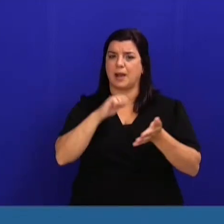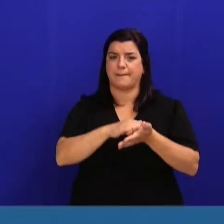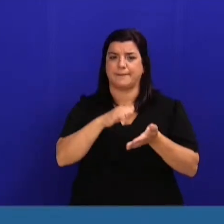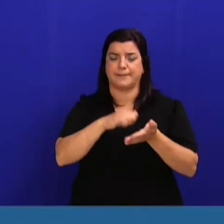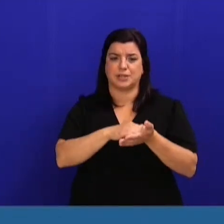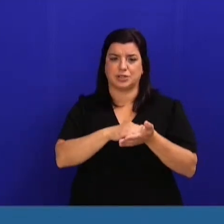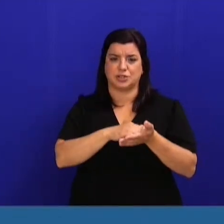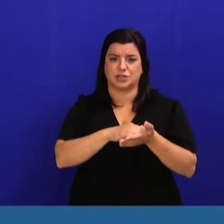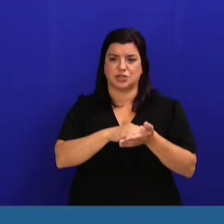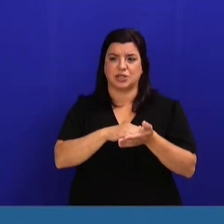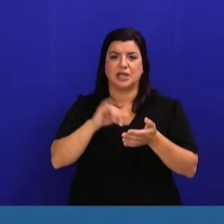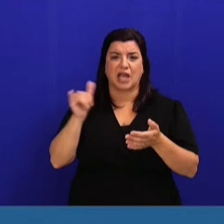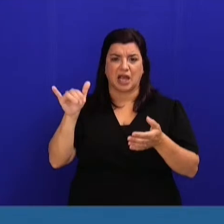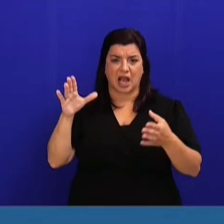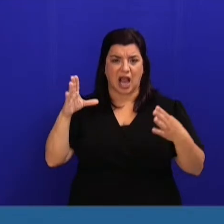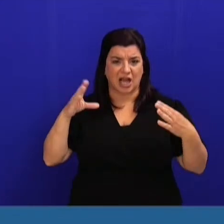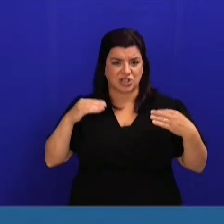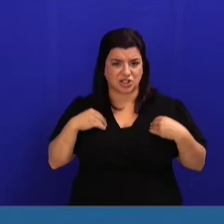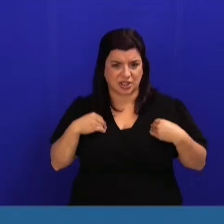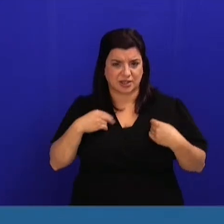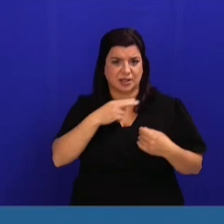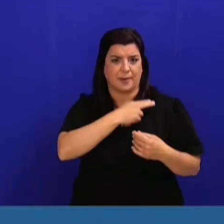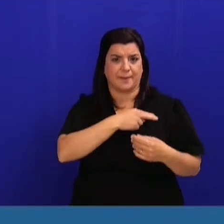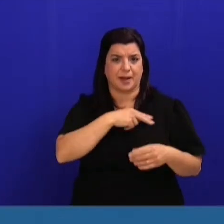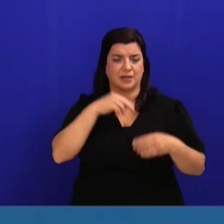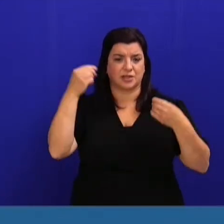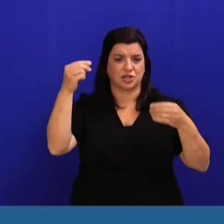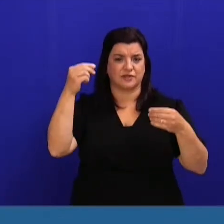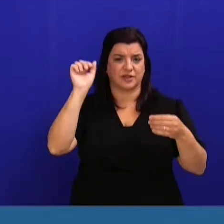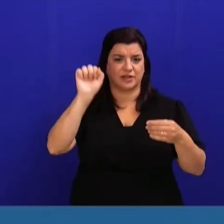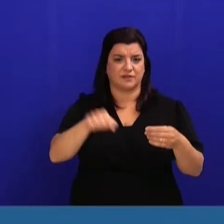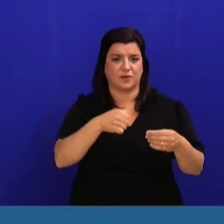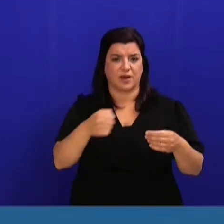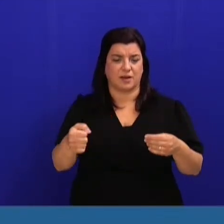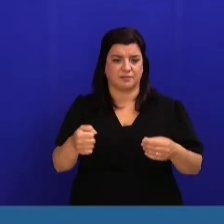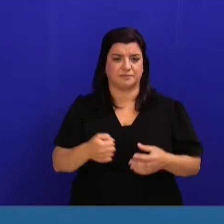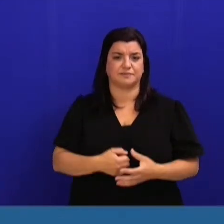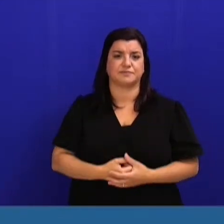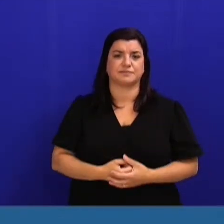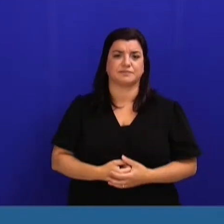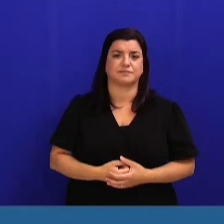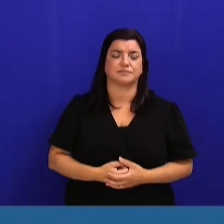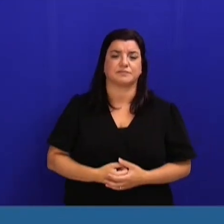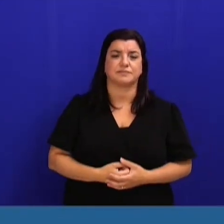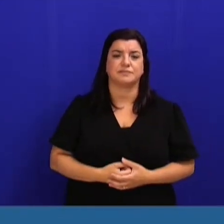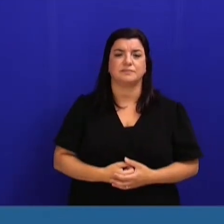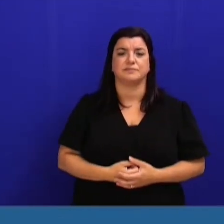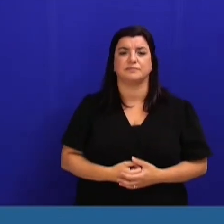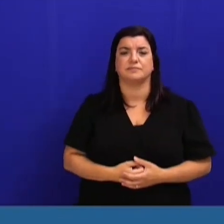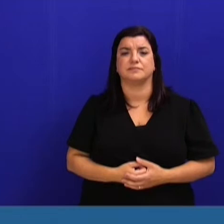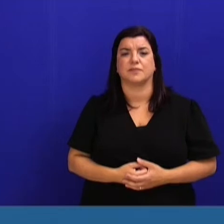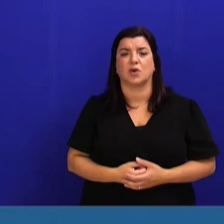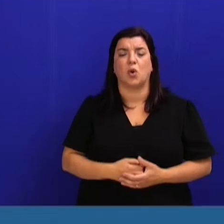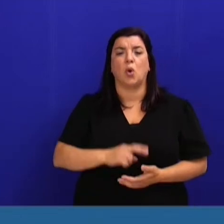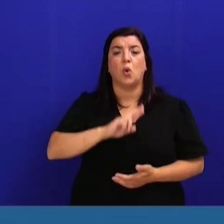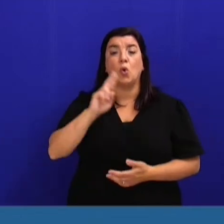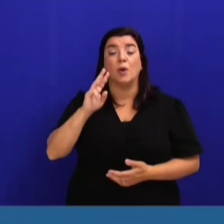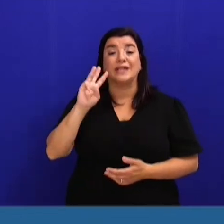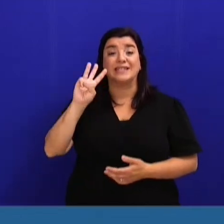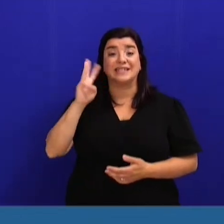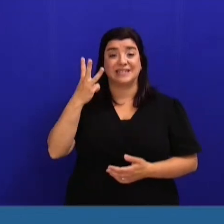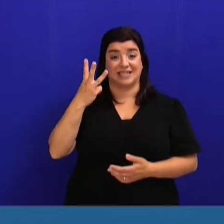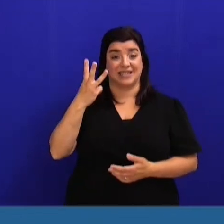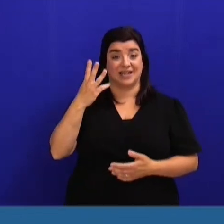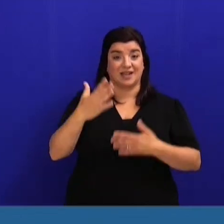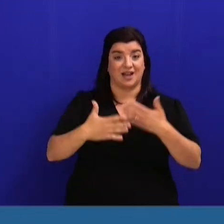huwiex jiġi aċċettat jew hux ħajġi aċċettat meta jidħol fis-seħħ fl-ewwel ta' Lulju. U t-tielet ħaġa